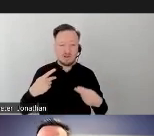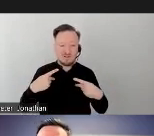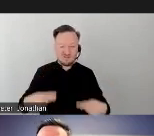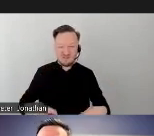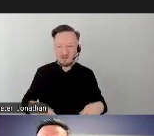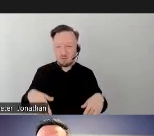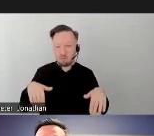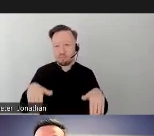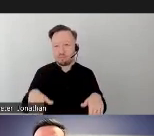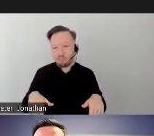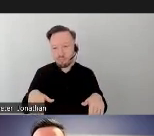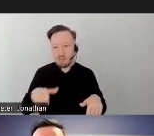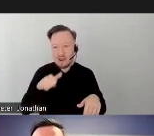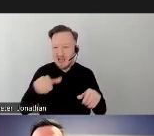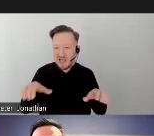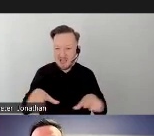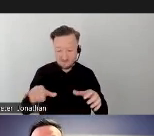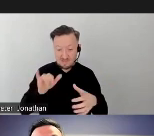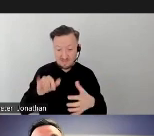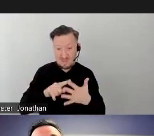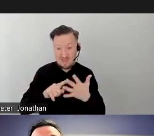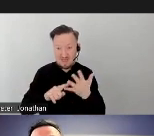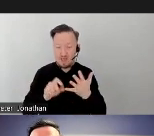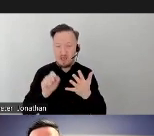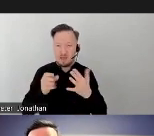of these factors increase your risk of having